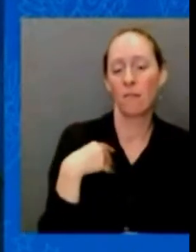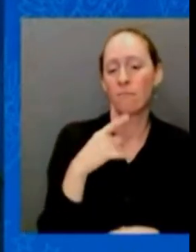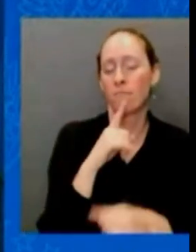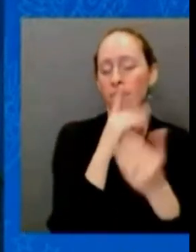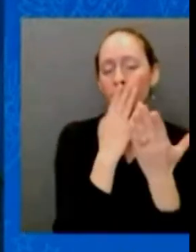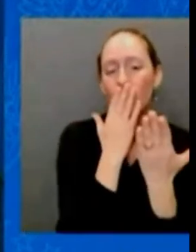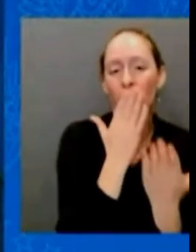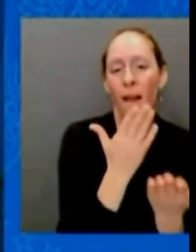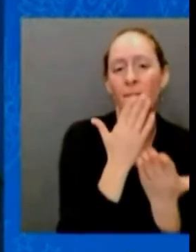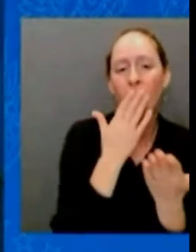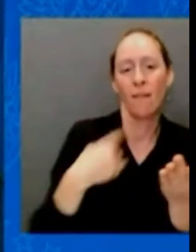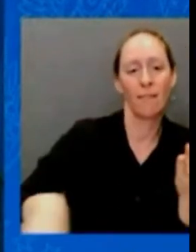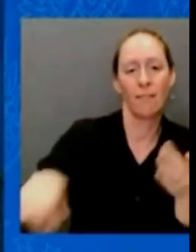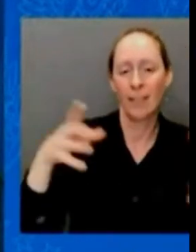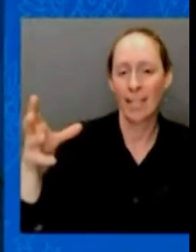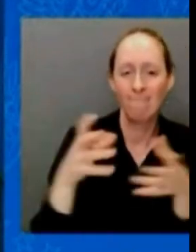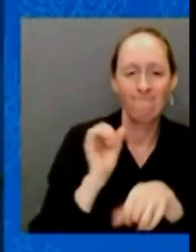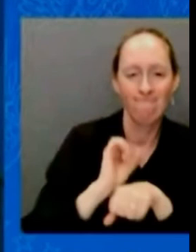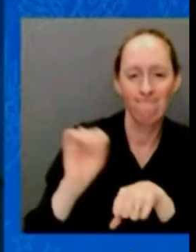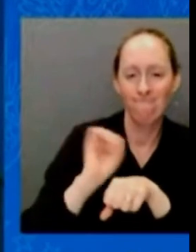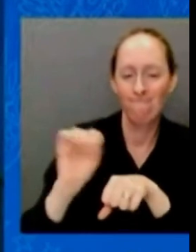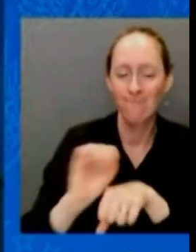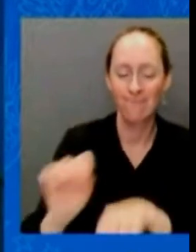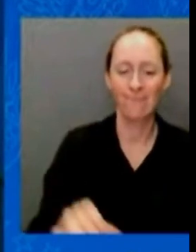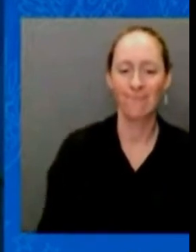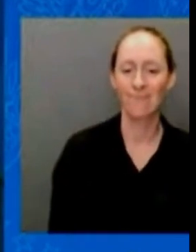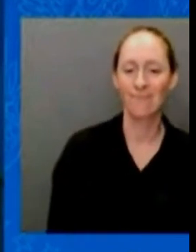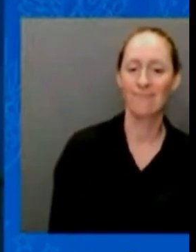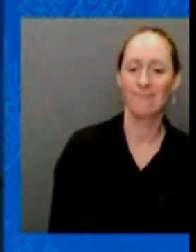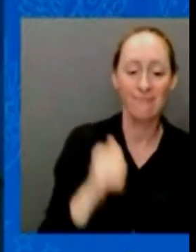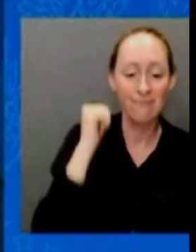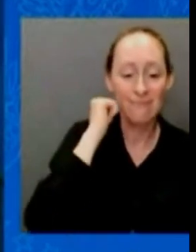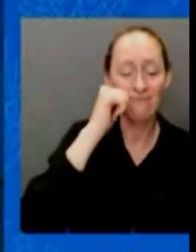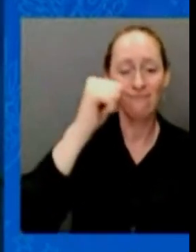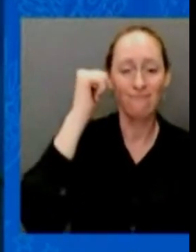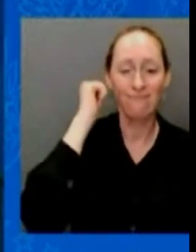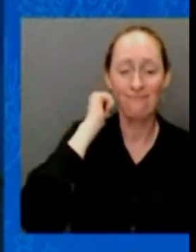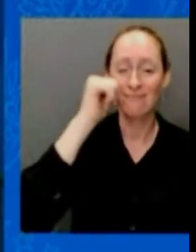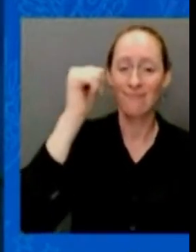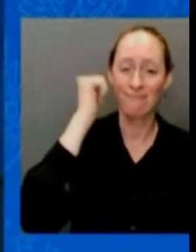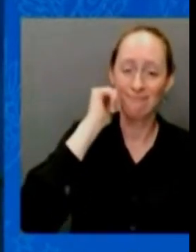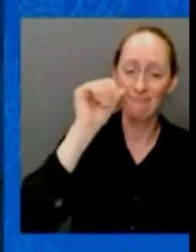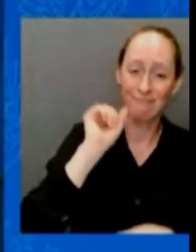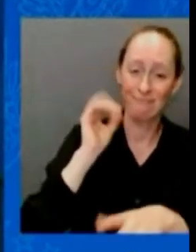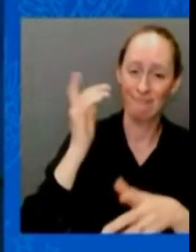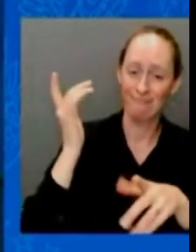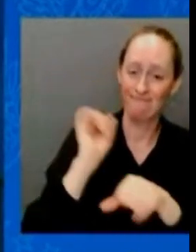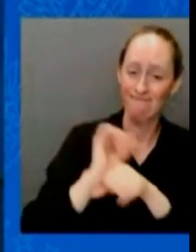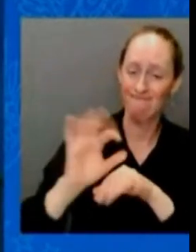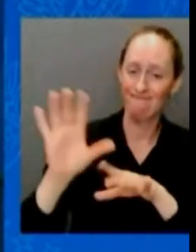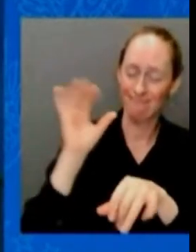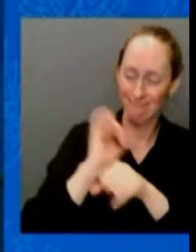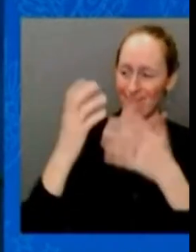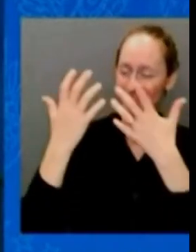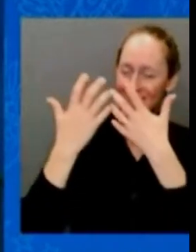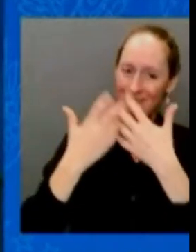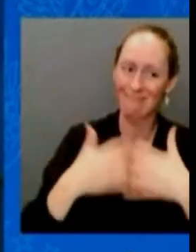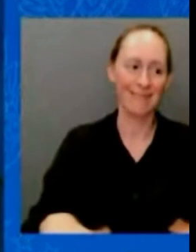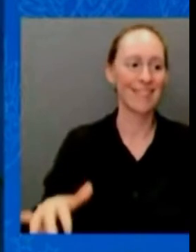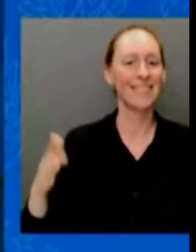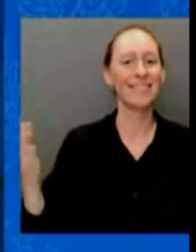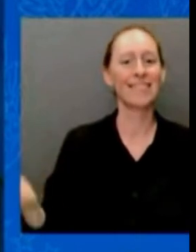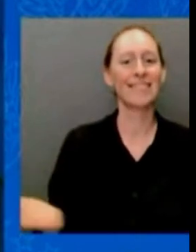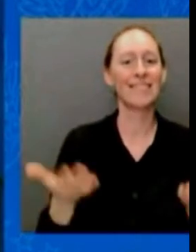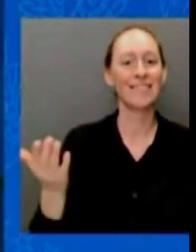do every day for us, enabling our leadership today and our capability to launch this investment, this